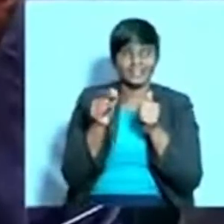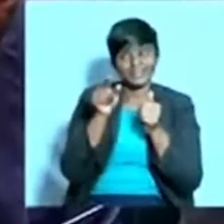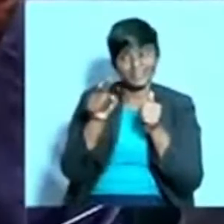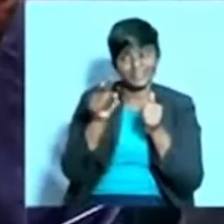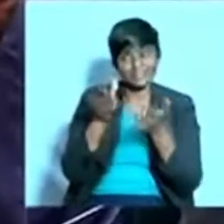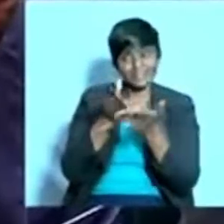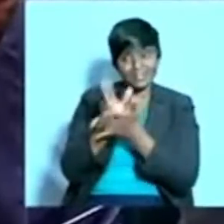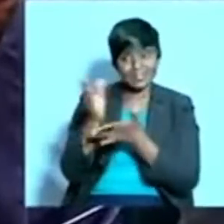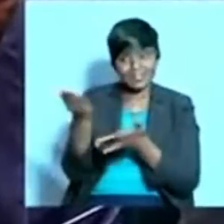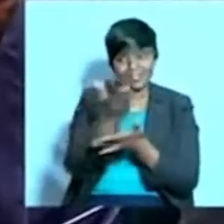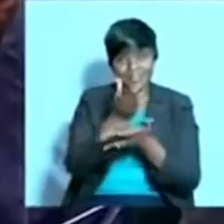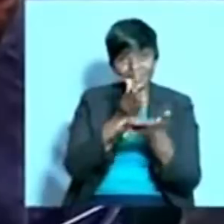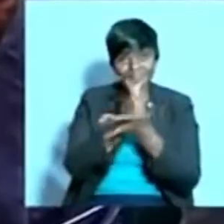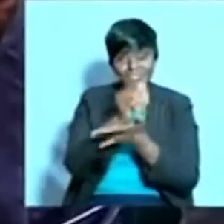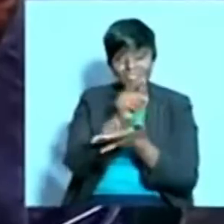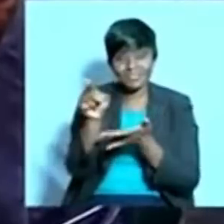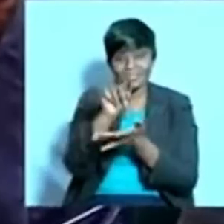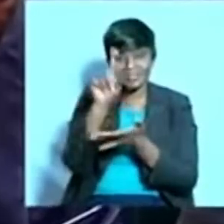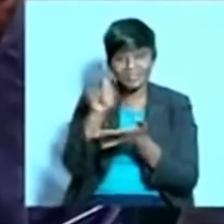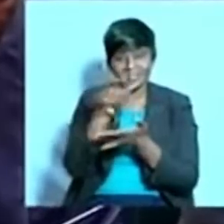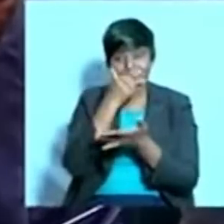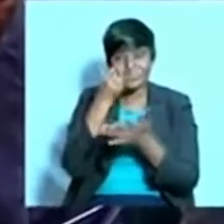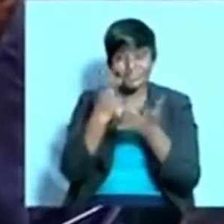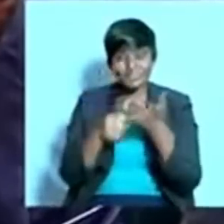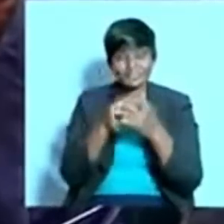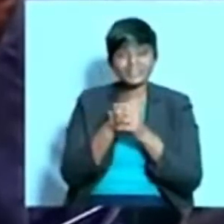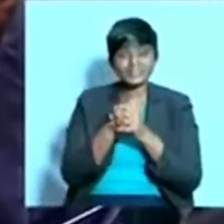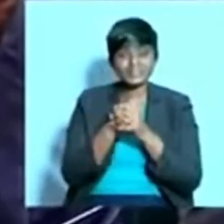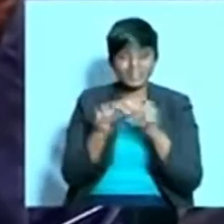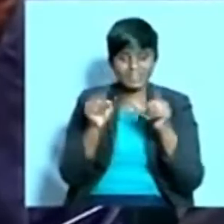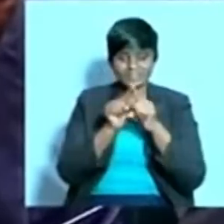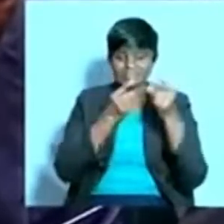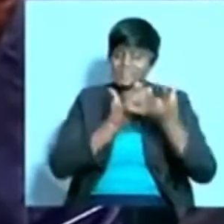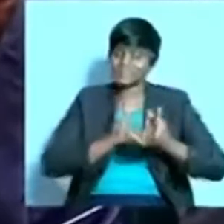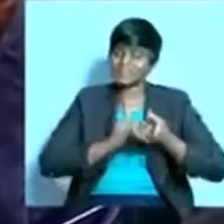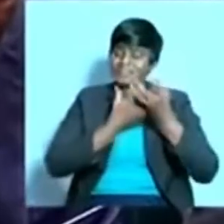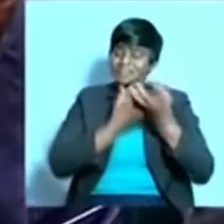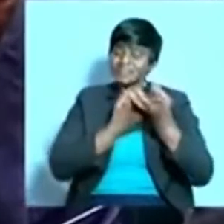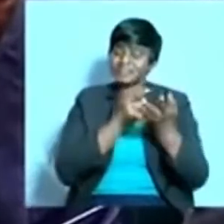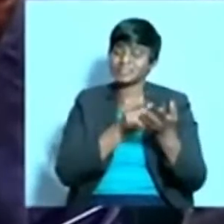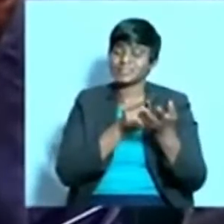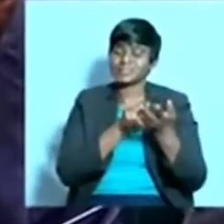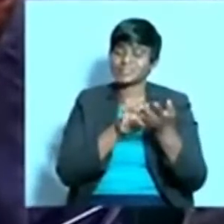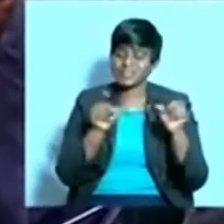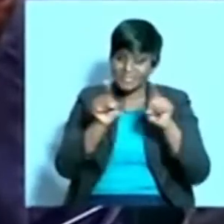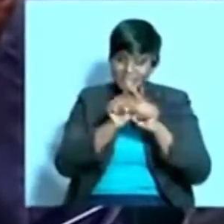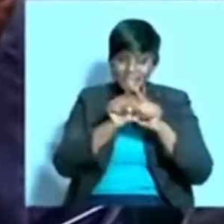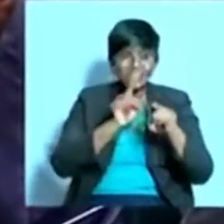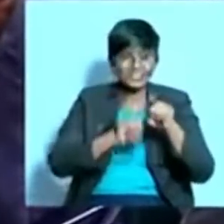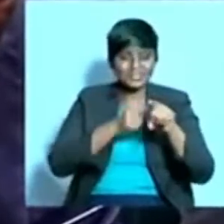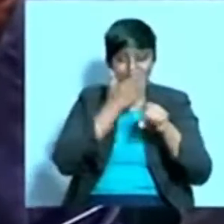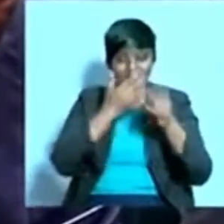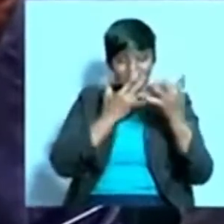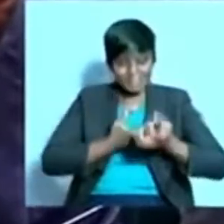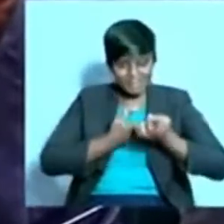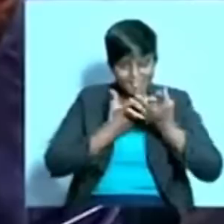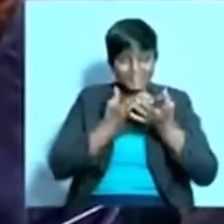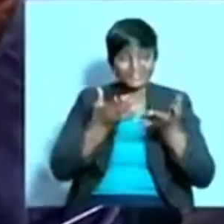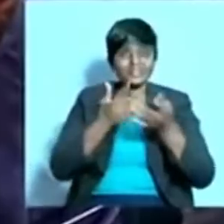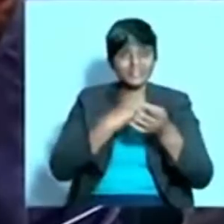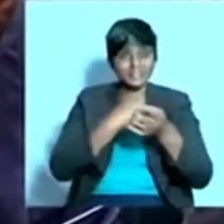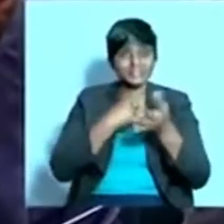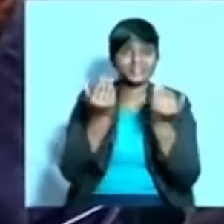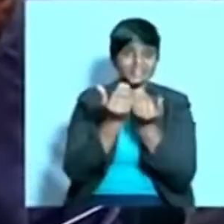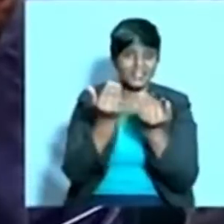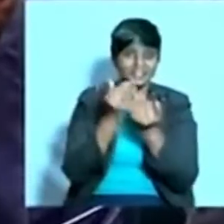in order? It should have been raised there and then. I